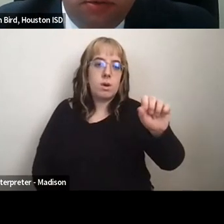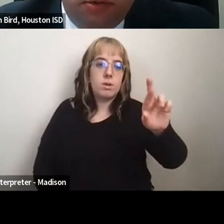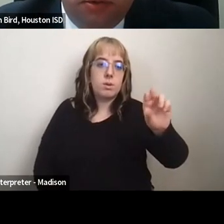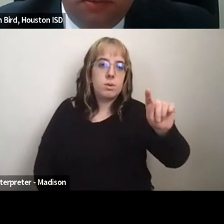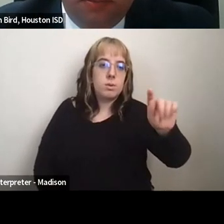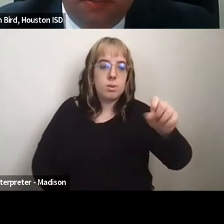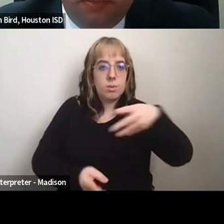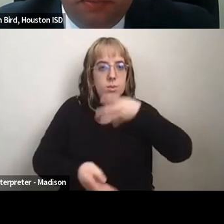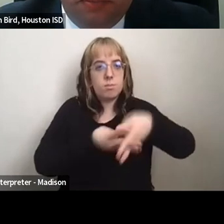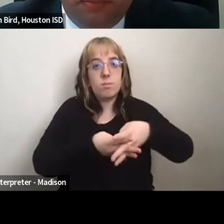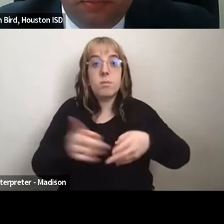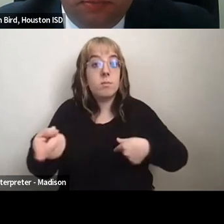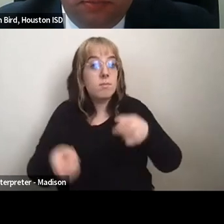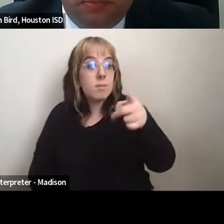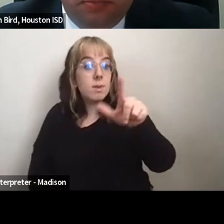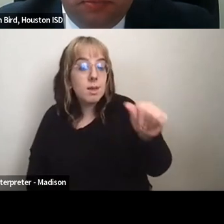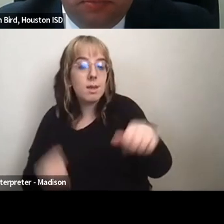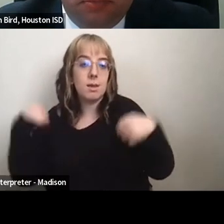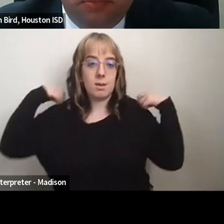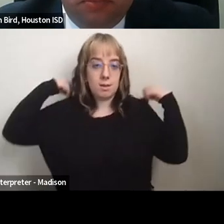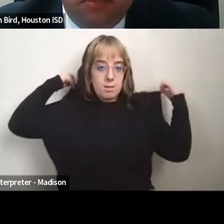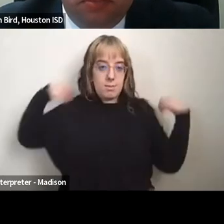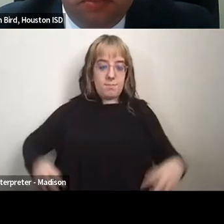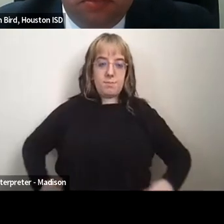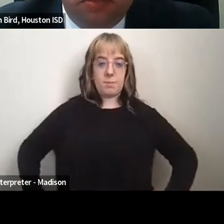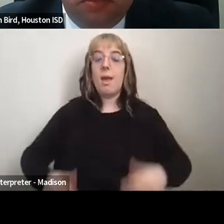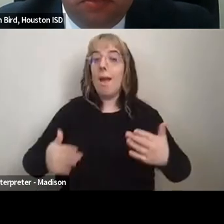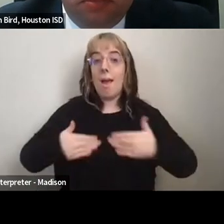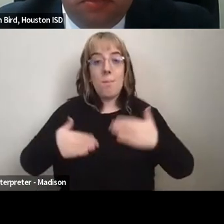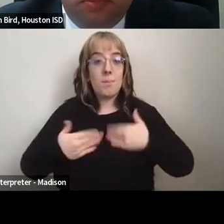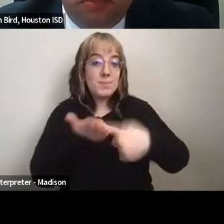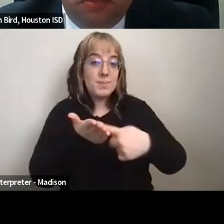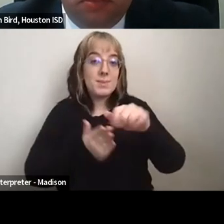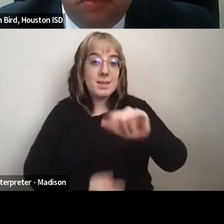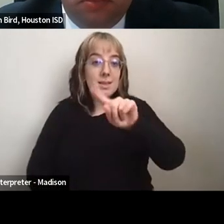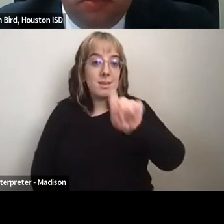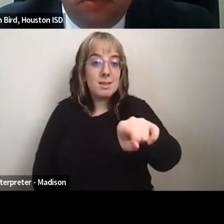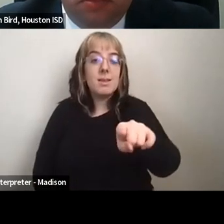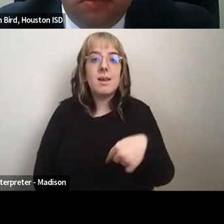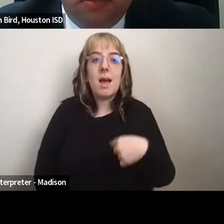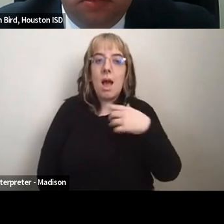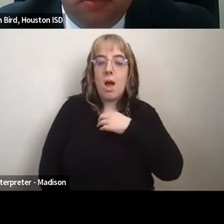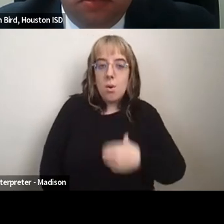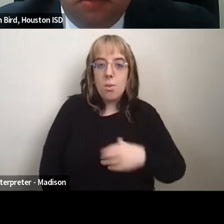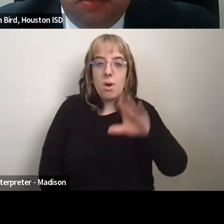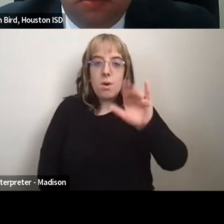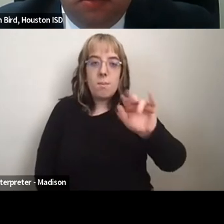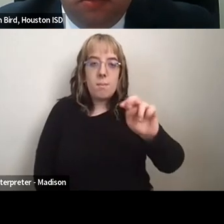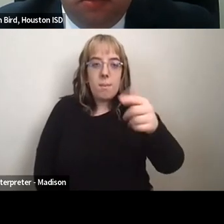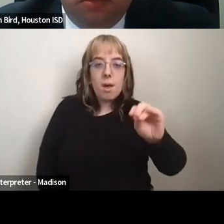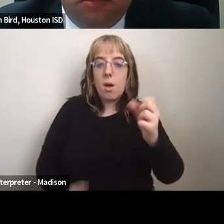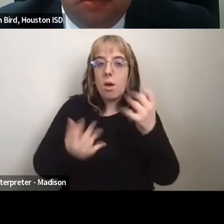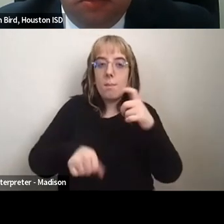Wonderful. What about in LA? I'm so glad you brought up this question because, you know, and I think it's like a bingo checkbox, how many times I'm